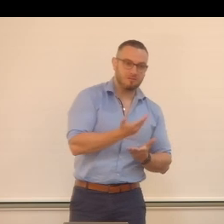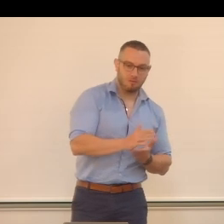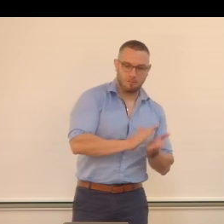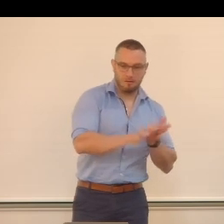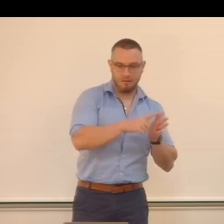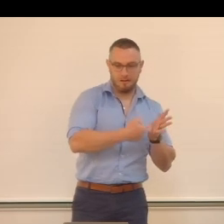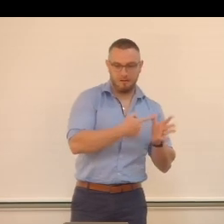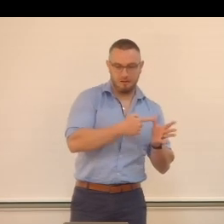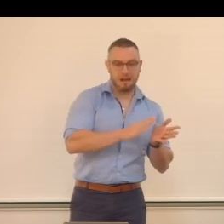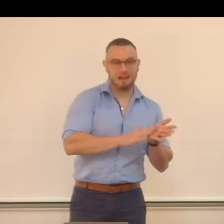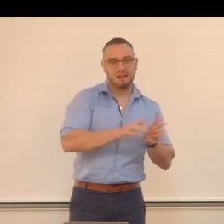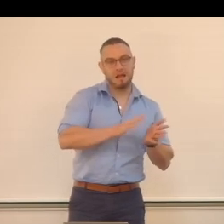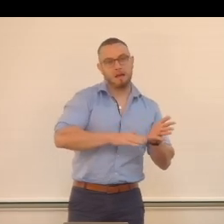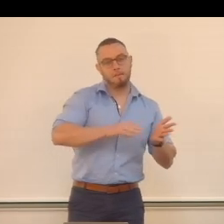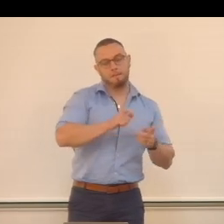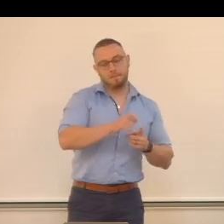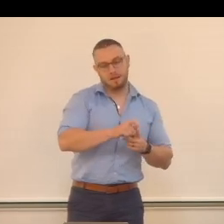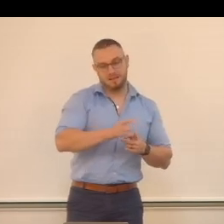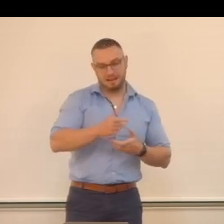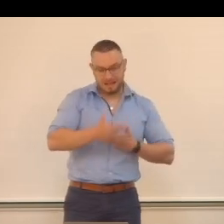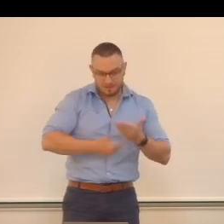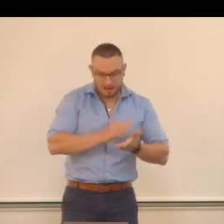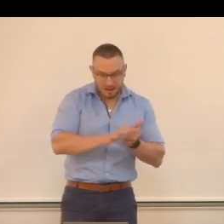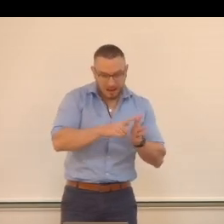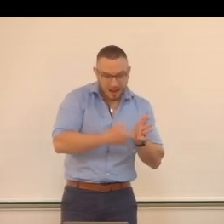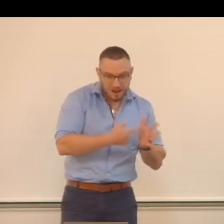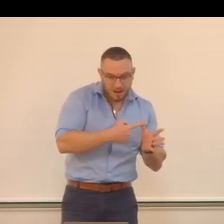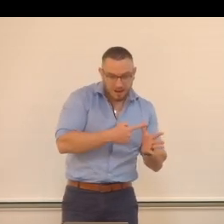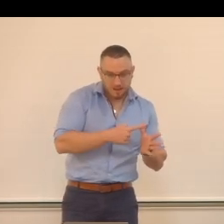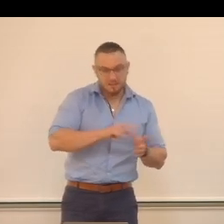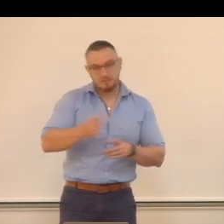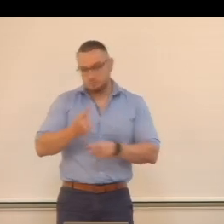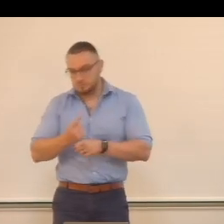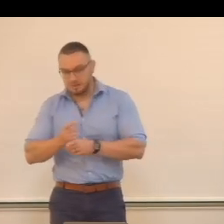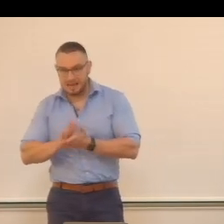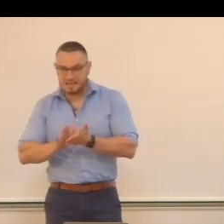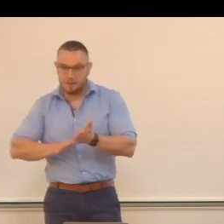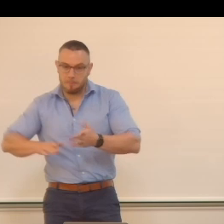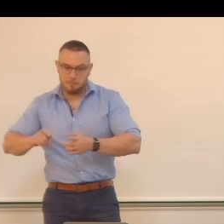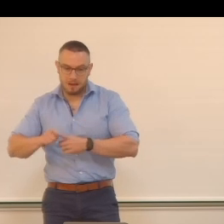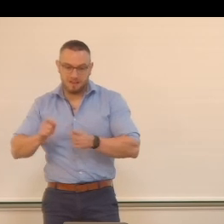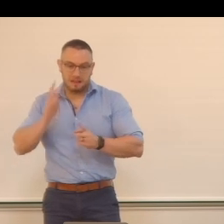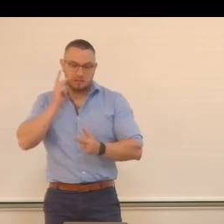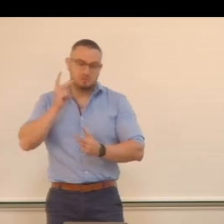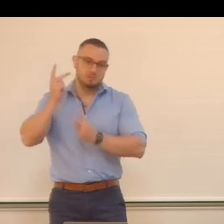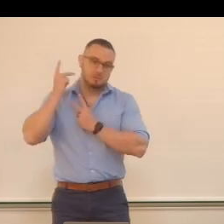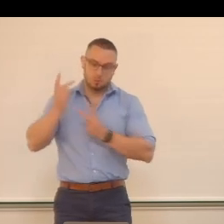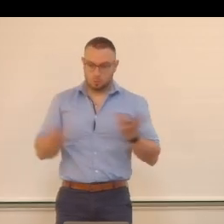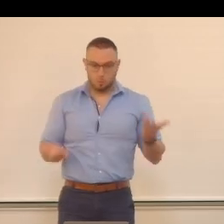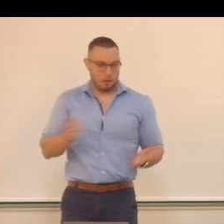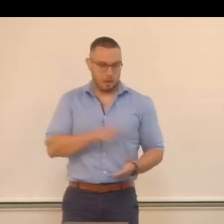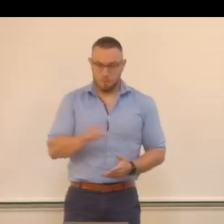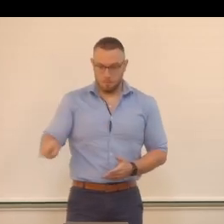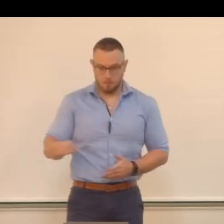and HMP. And then I'll go into HERA, a few slides on HMP, and then a little bit of looking back again about the